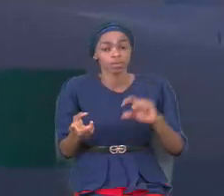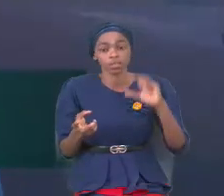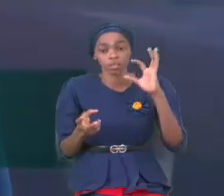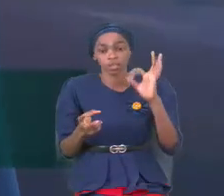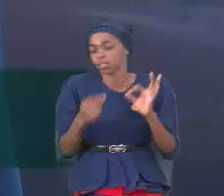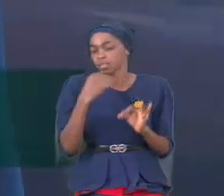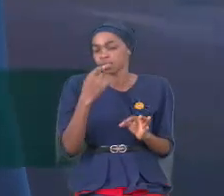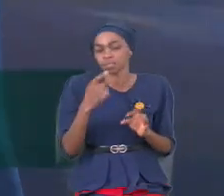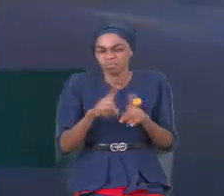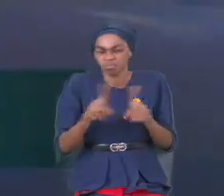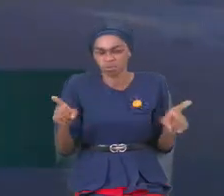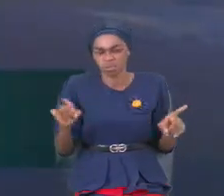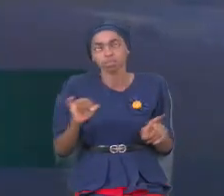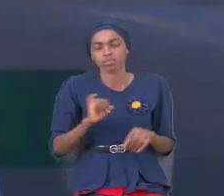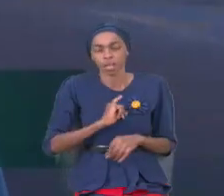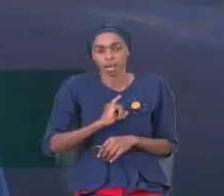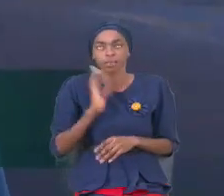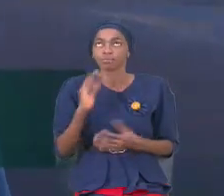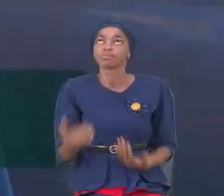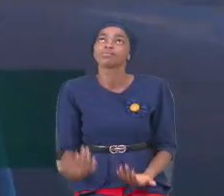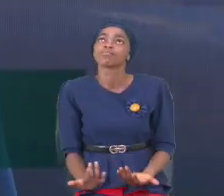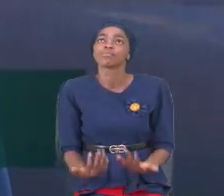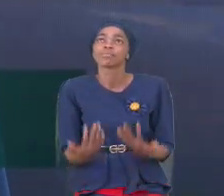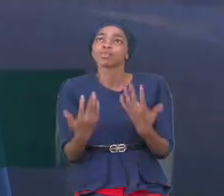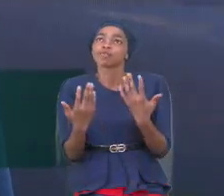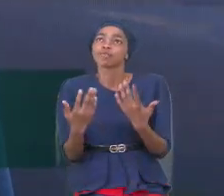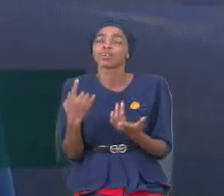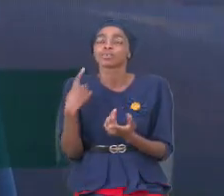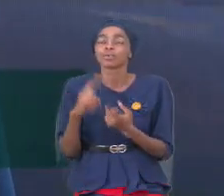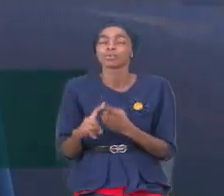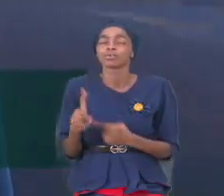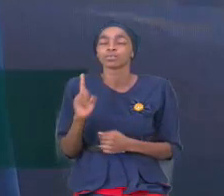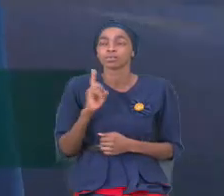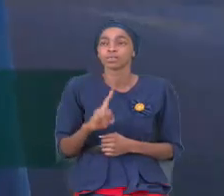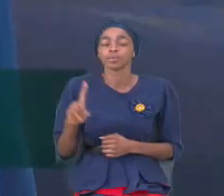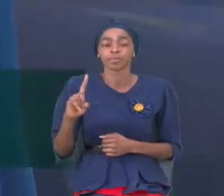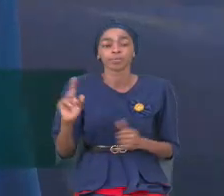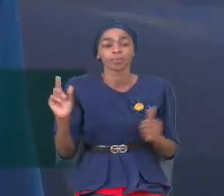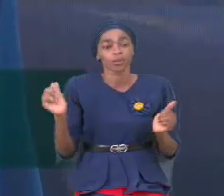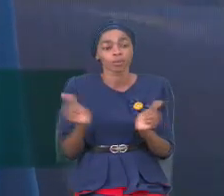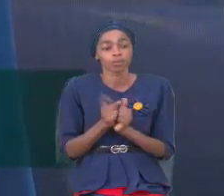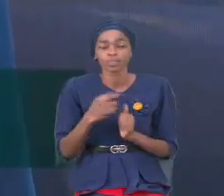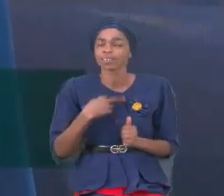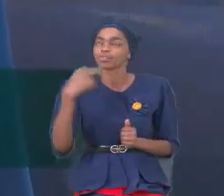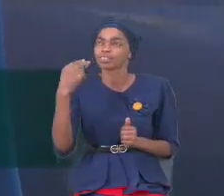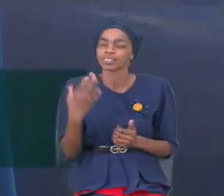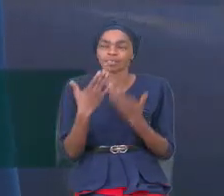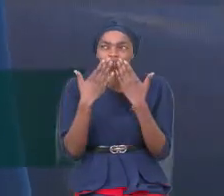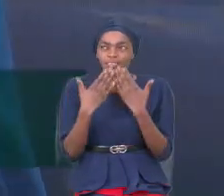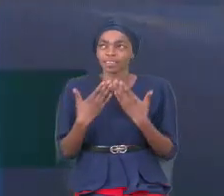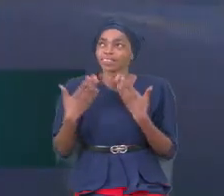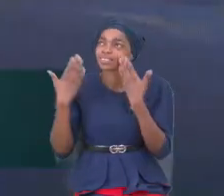says, but I will sacrifice unto thee with the voice of